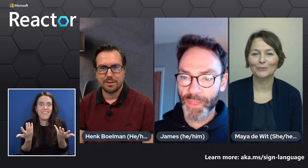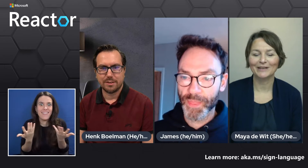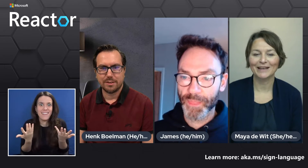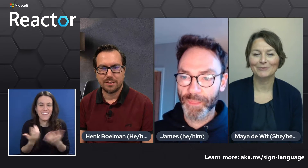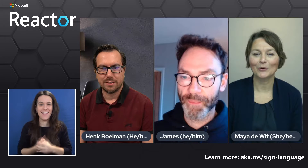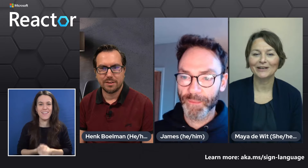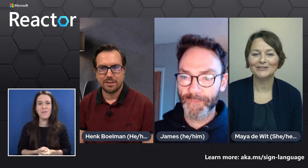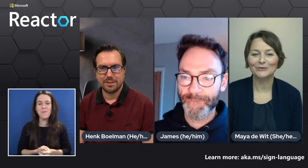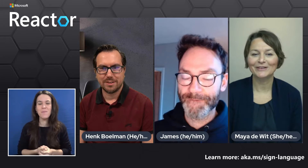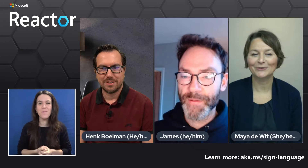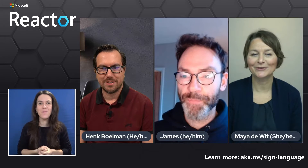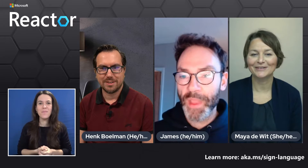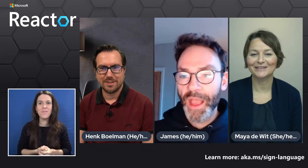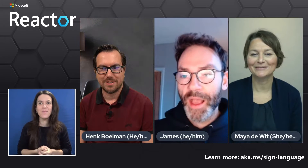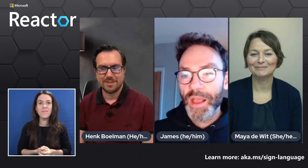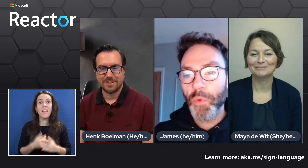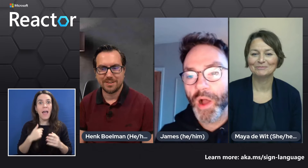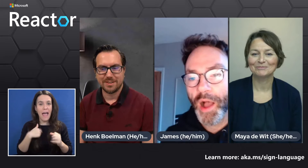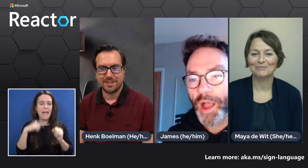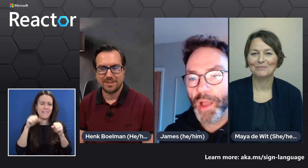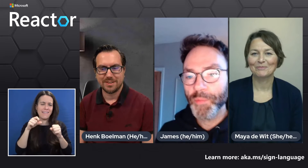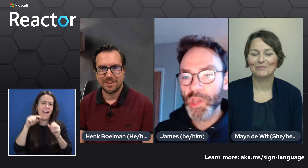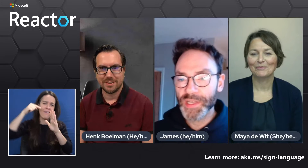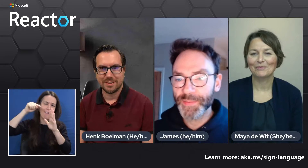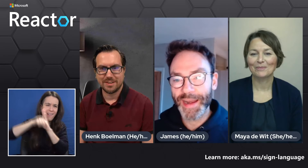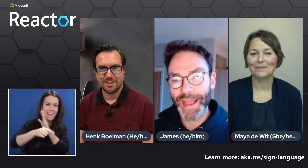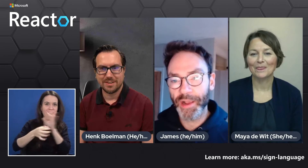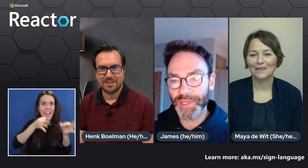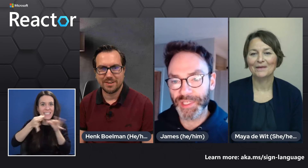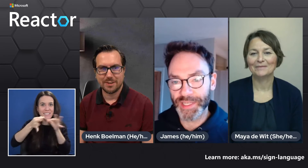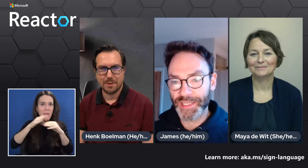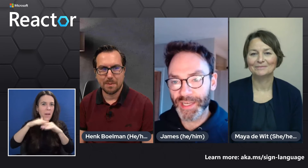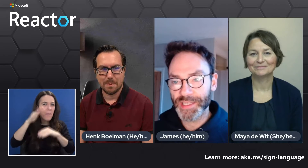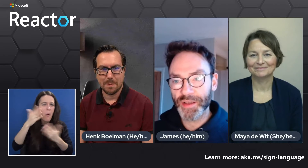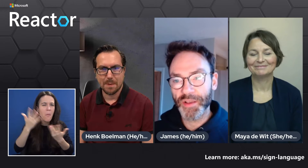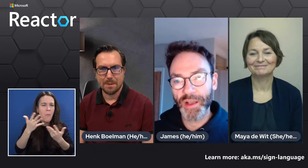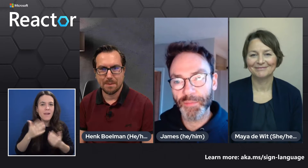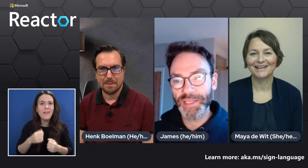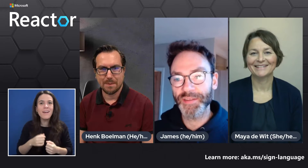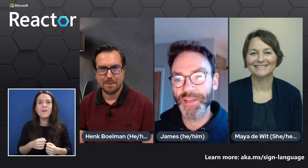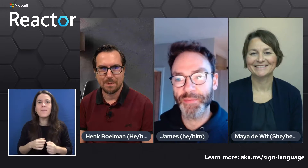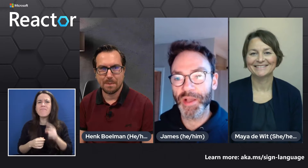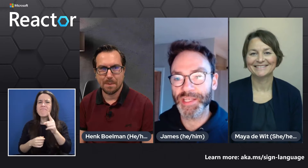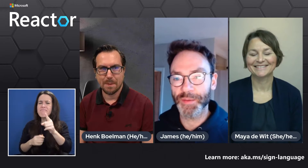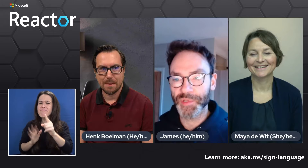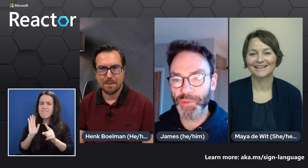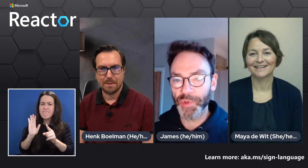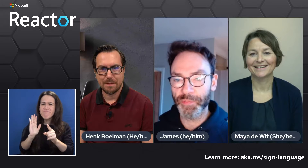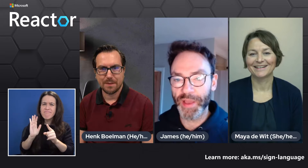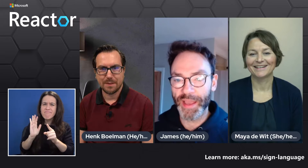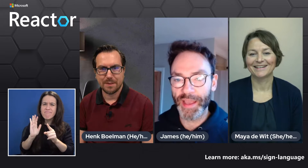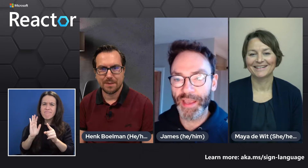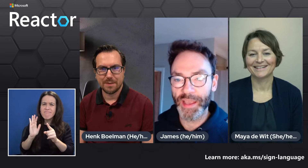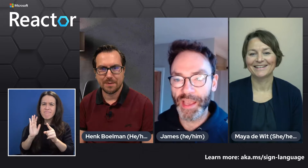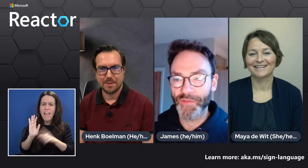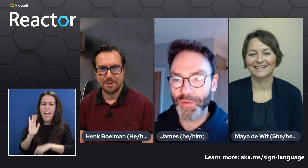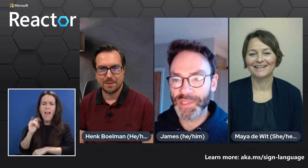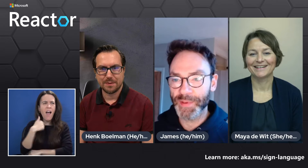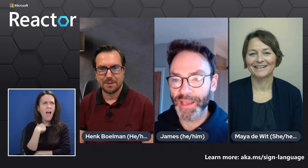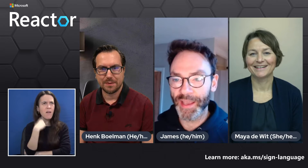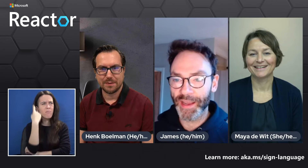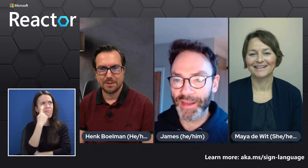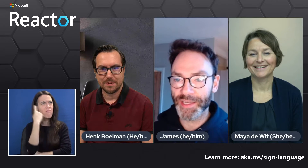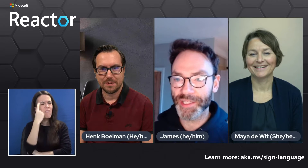if you want me to get more into it or... Well, I'm curious about languages, actually. So coming into my assumption would be